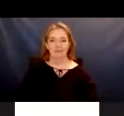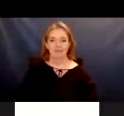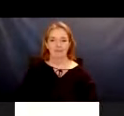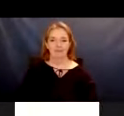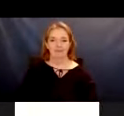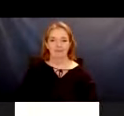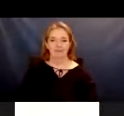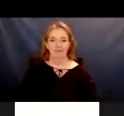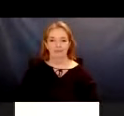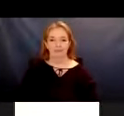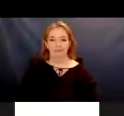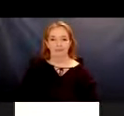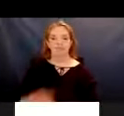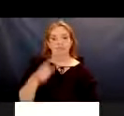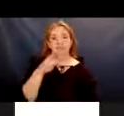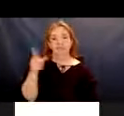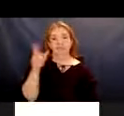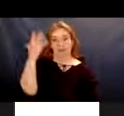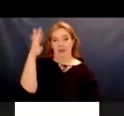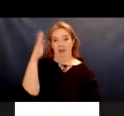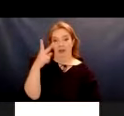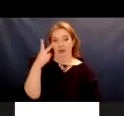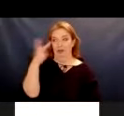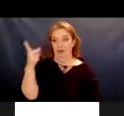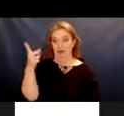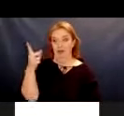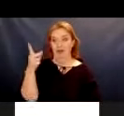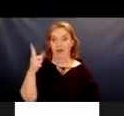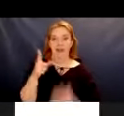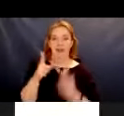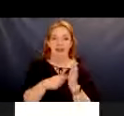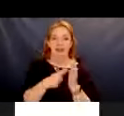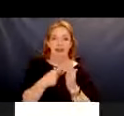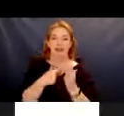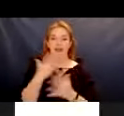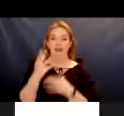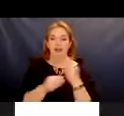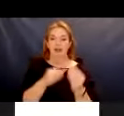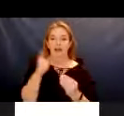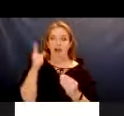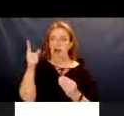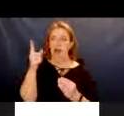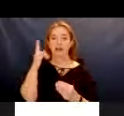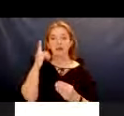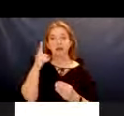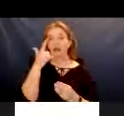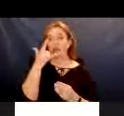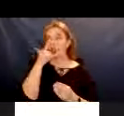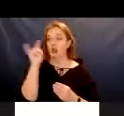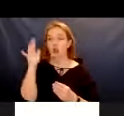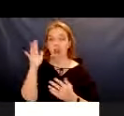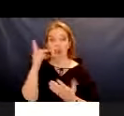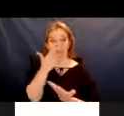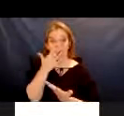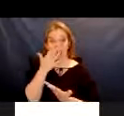These willows. Sometimes they get like I've seen some that are like absolutely gold, but these still have